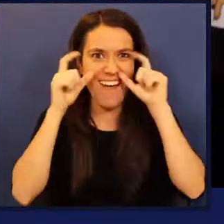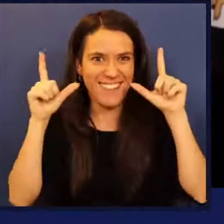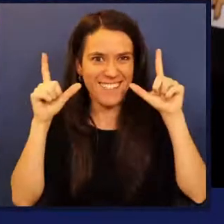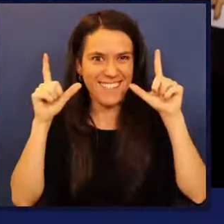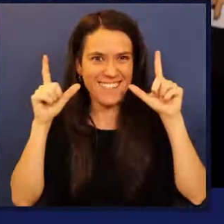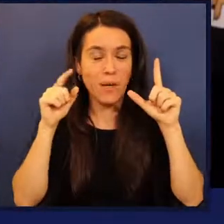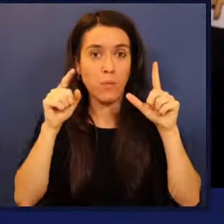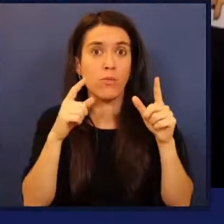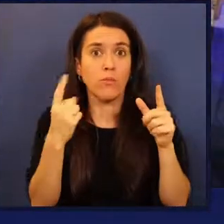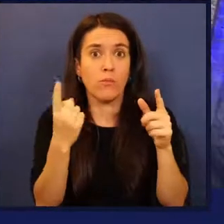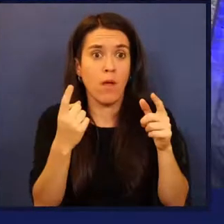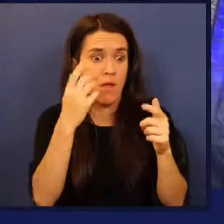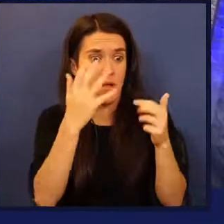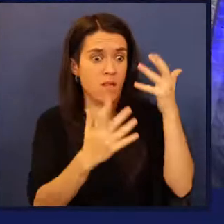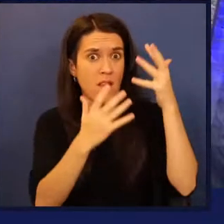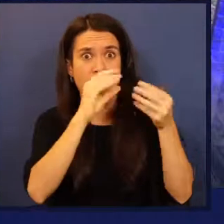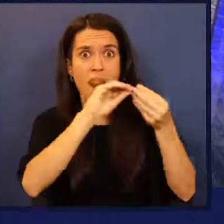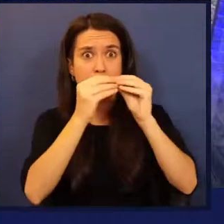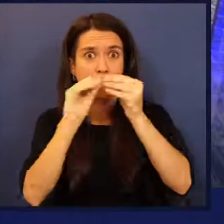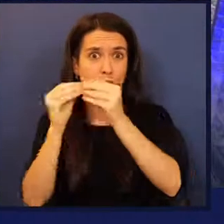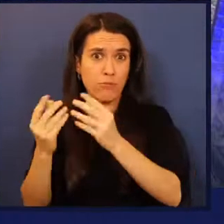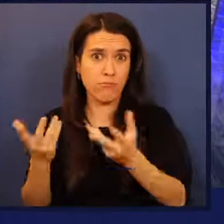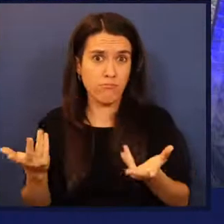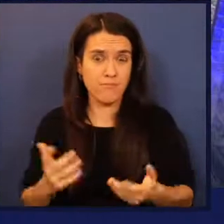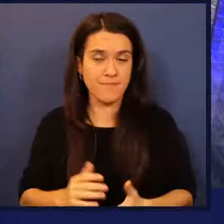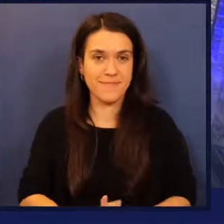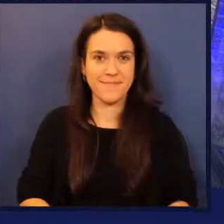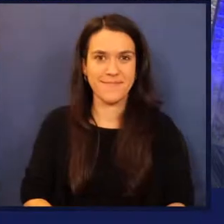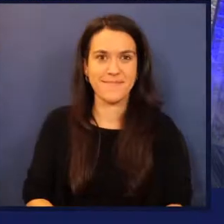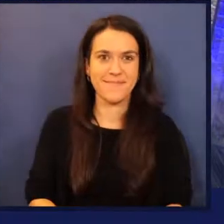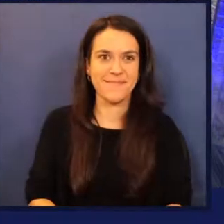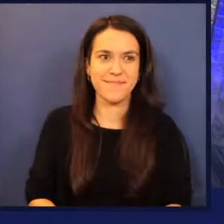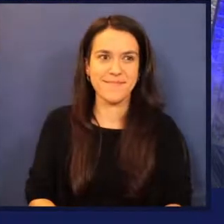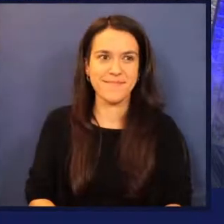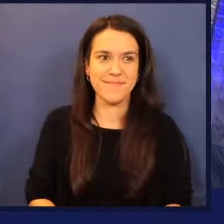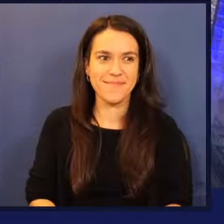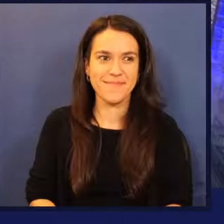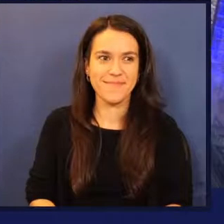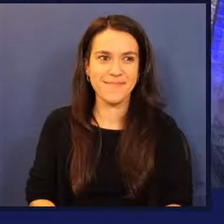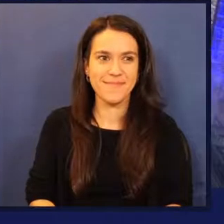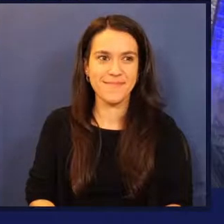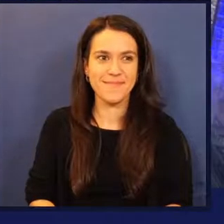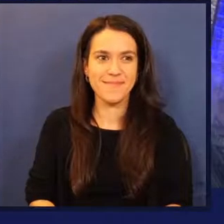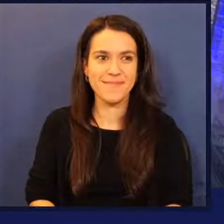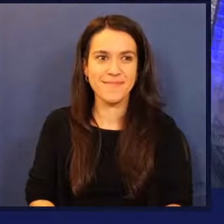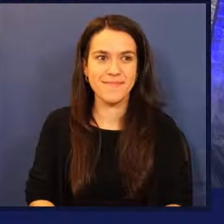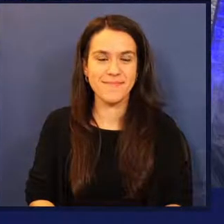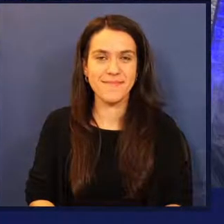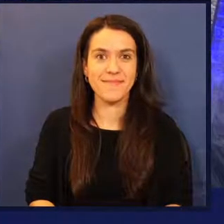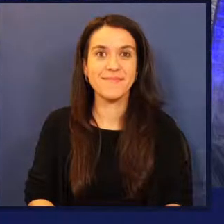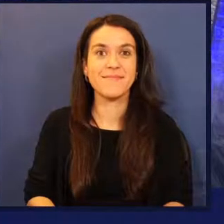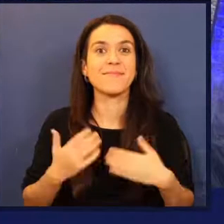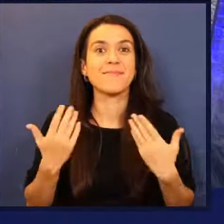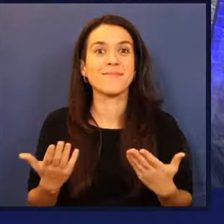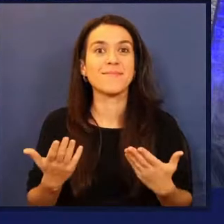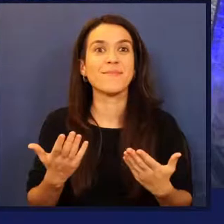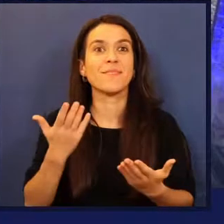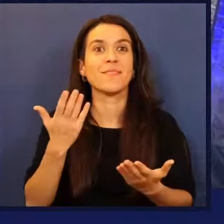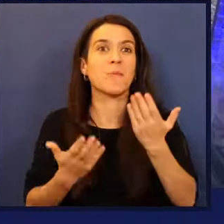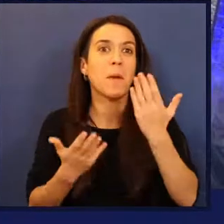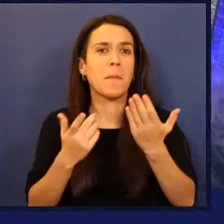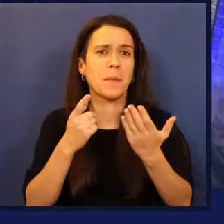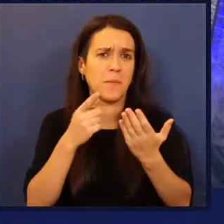just numbers. Yeah, so speaking of Noelle, maybe she can help us out